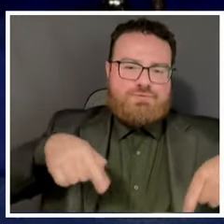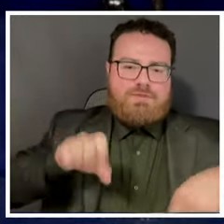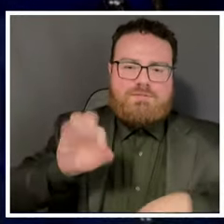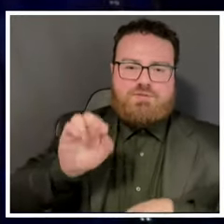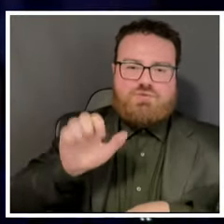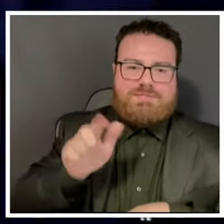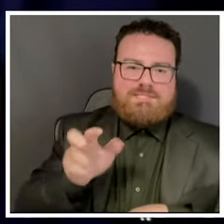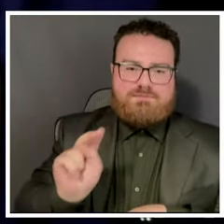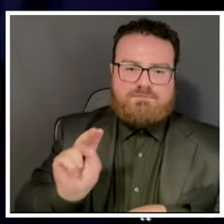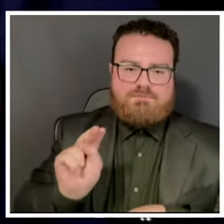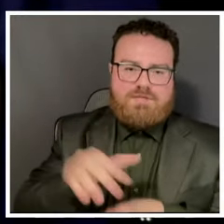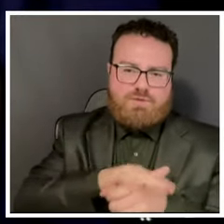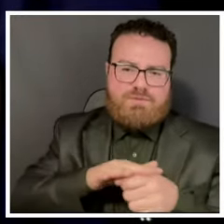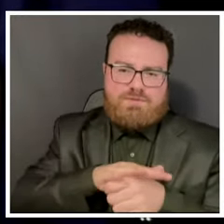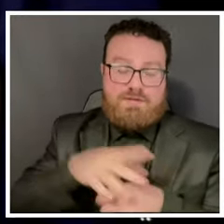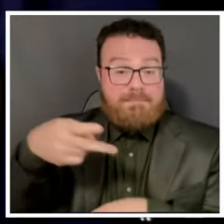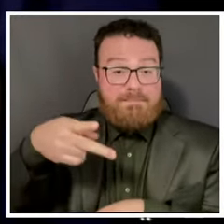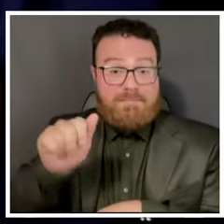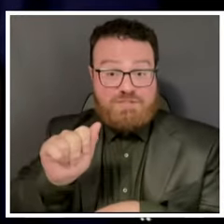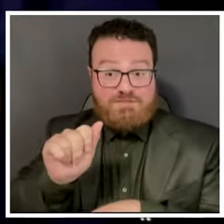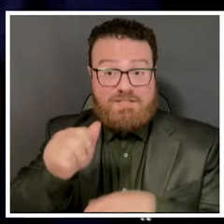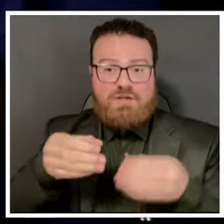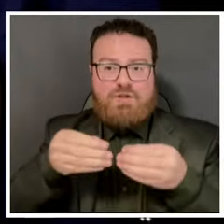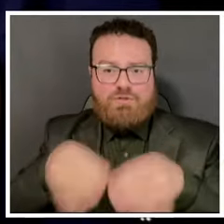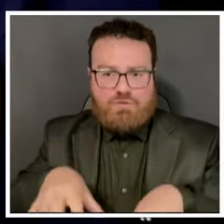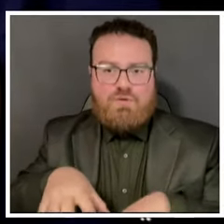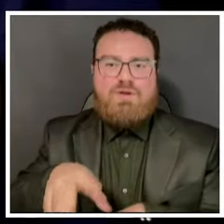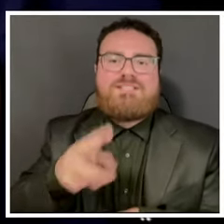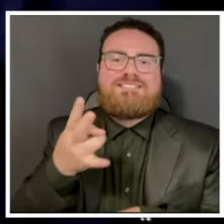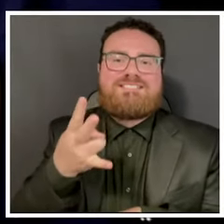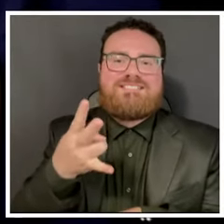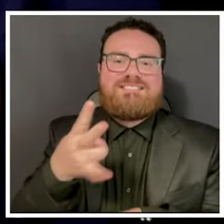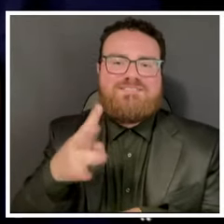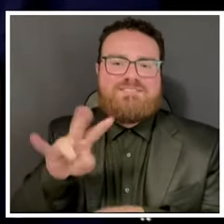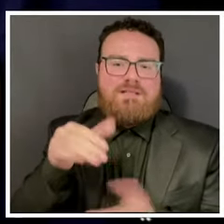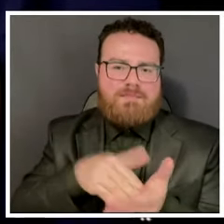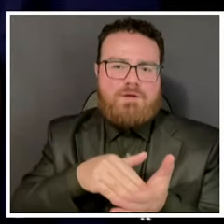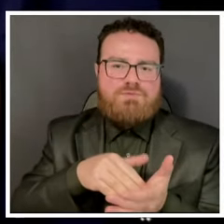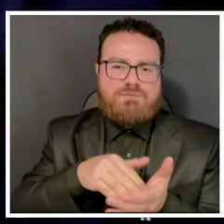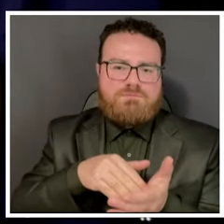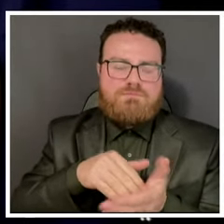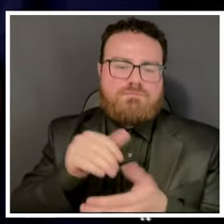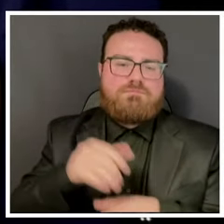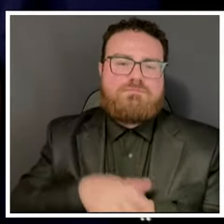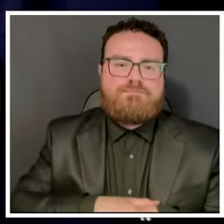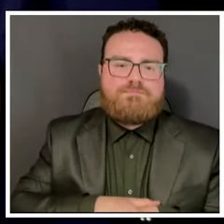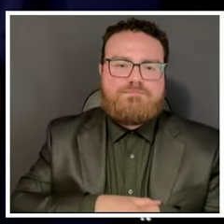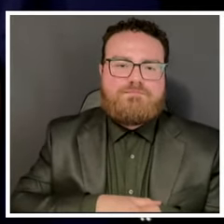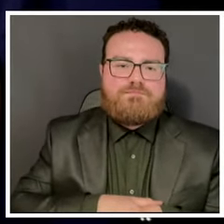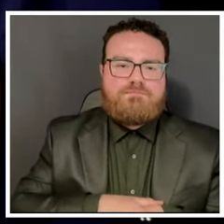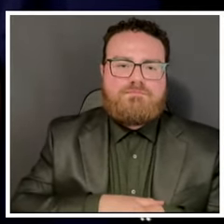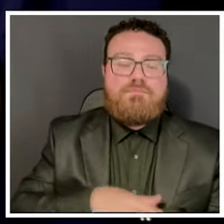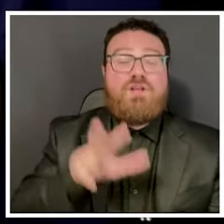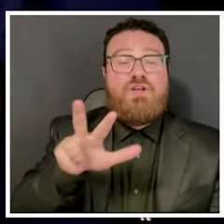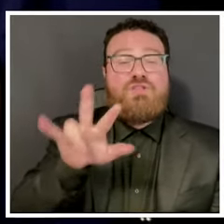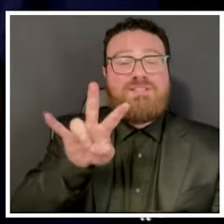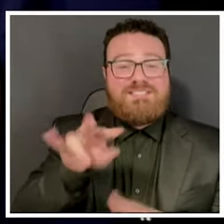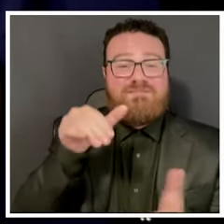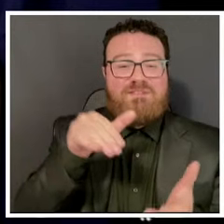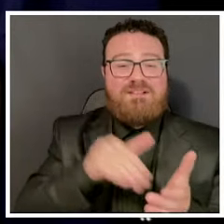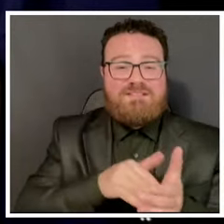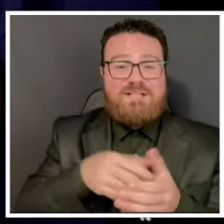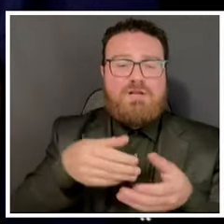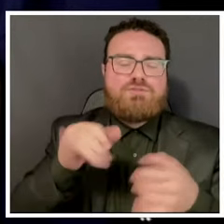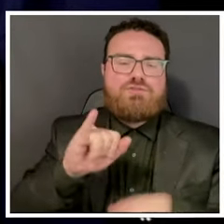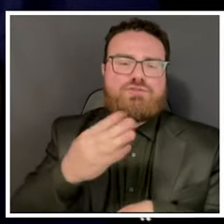jobs. 180,000 manufacturing jobs lost nationwide, including 37,000 manufacturing jobs right